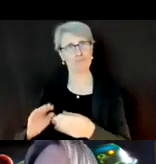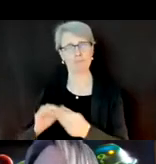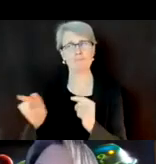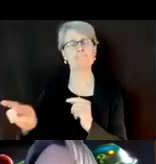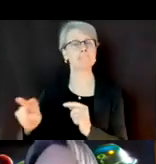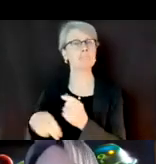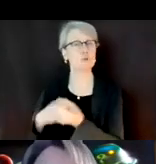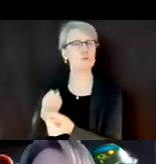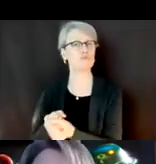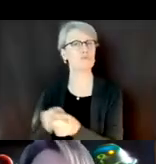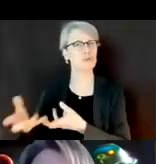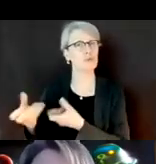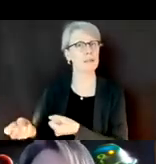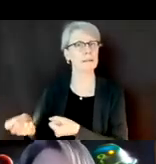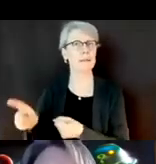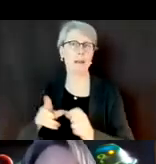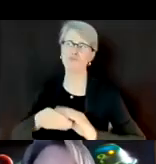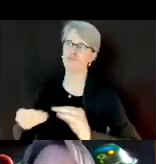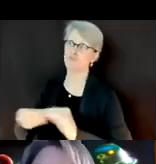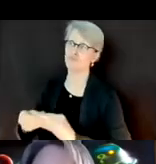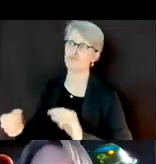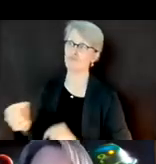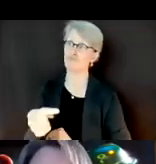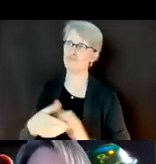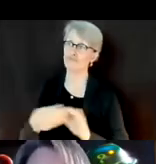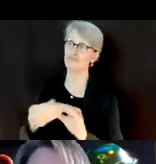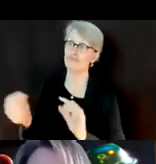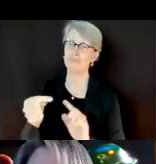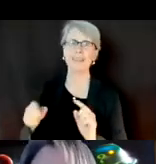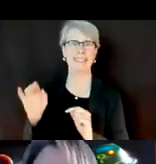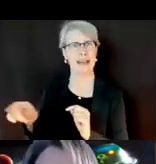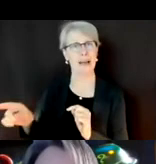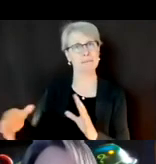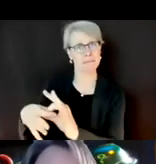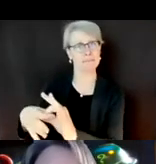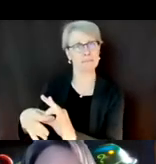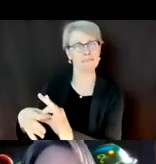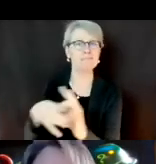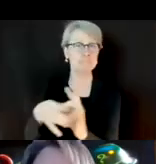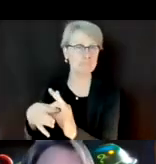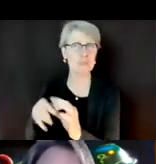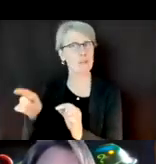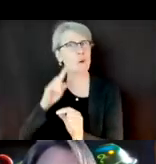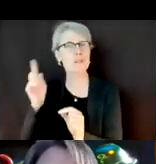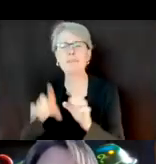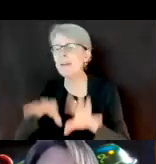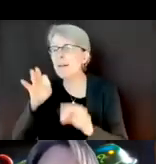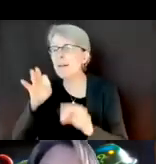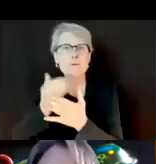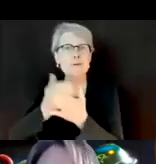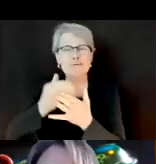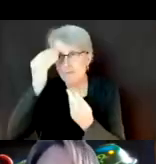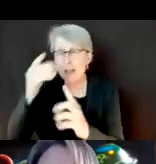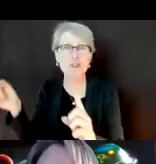So they're always introducing obviously new things to the audiences that they have that you may be a part of. And we have tons